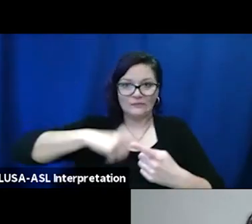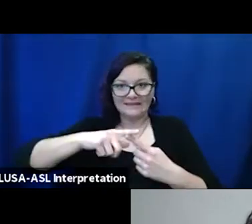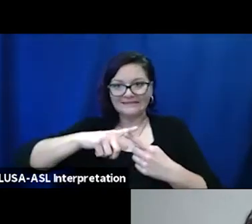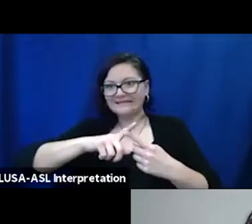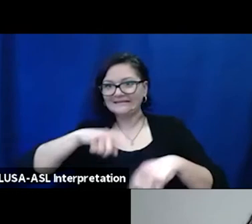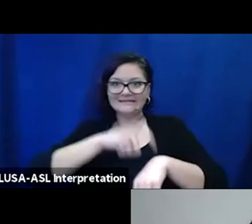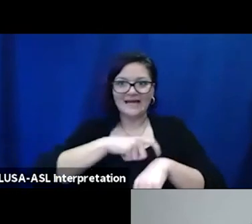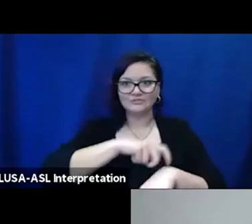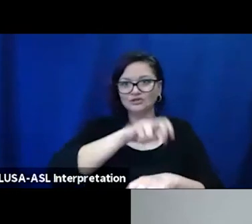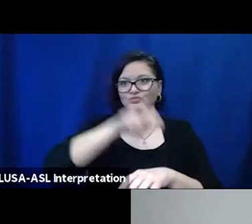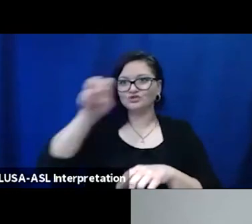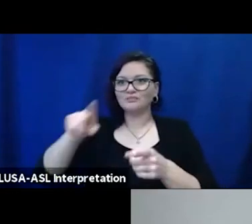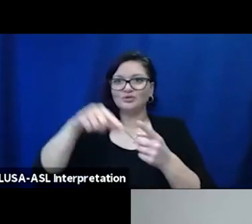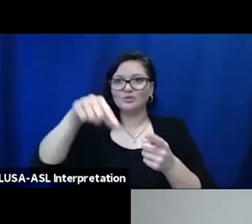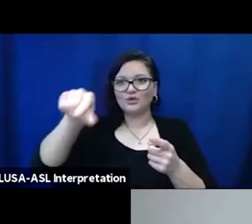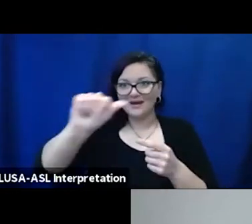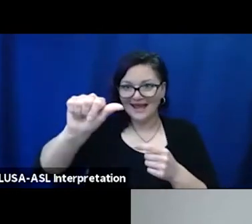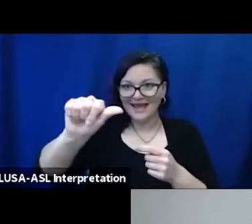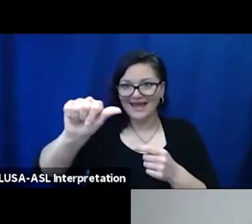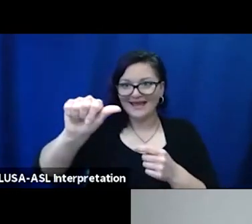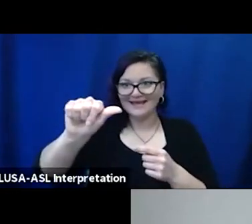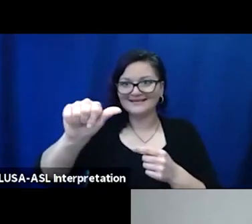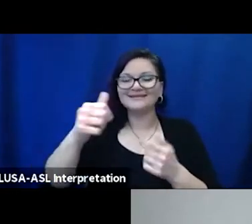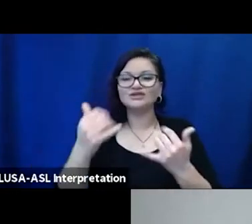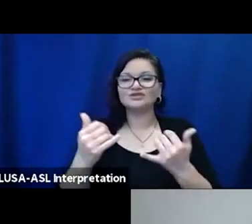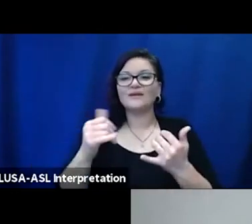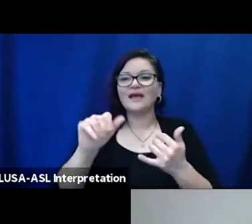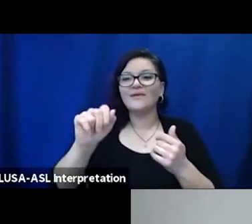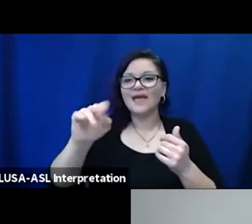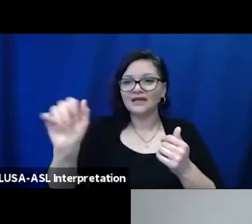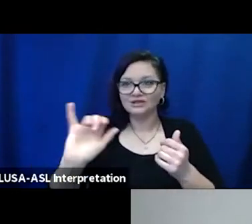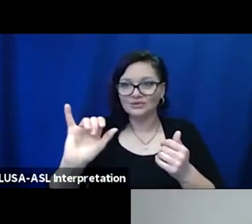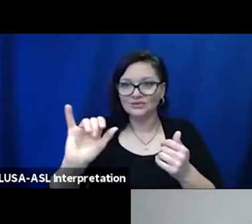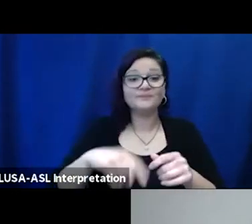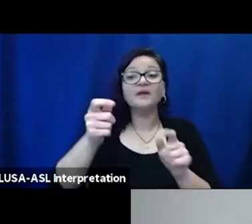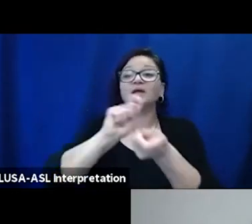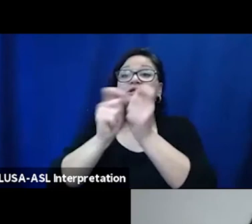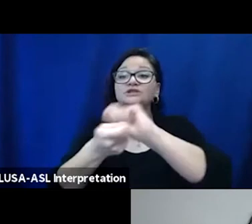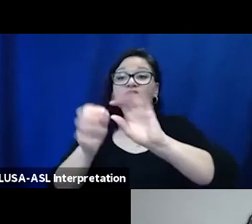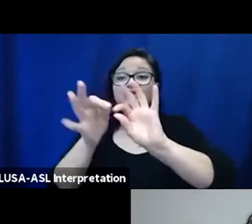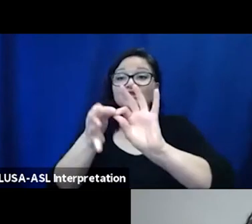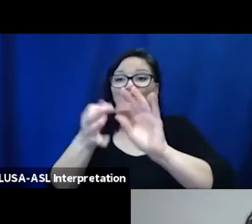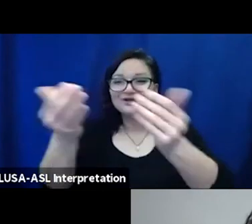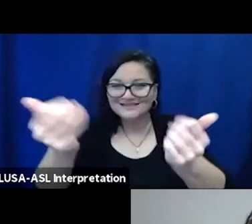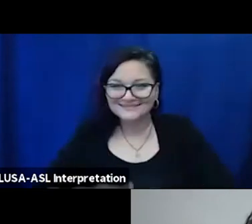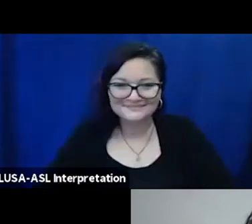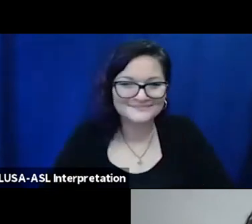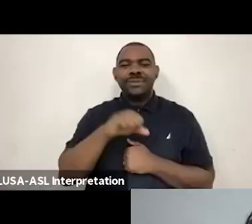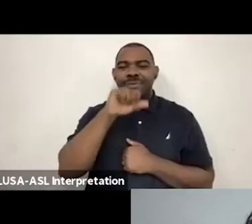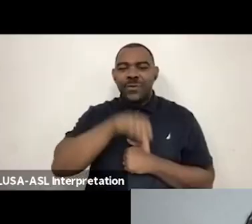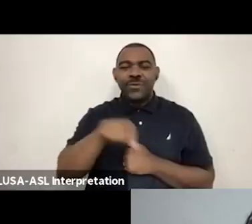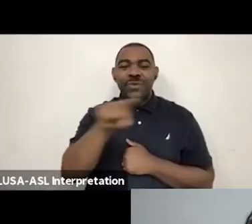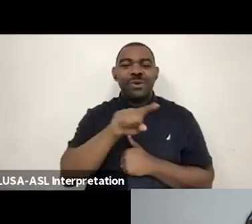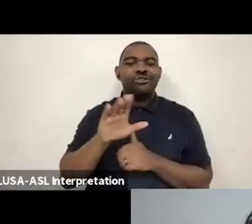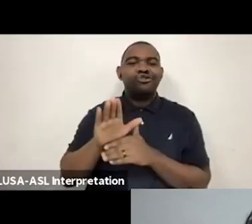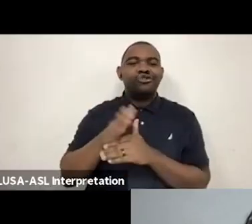the Q&A. So if we can bring Anna in also here, would just love to have you share a bit